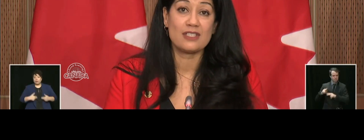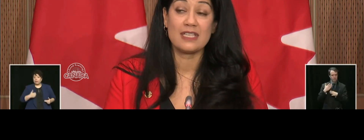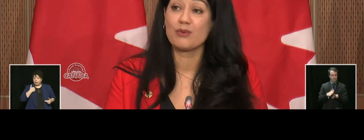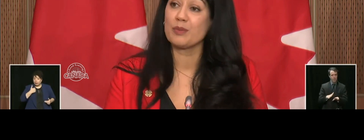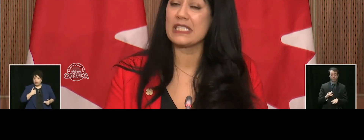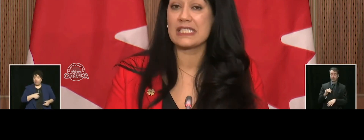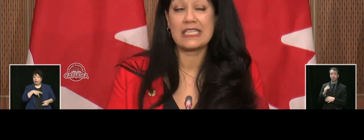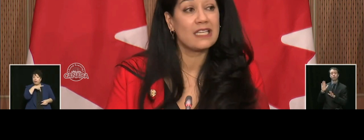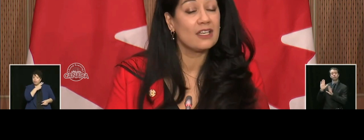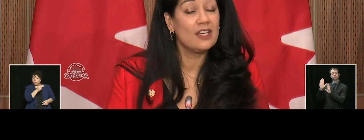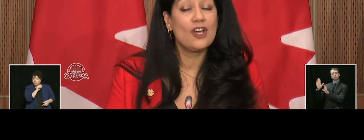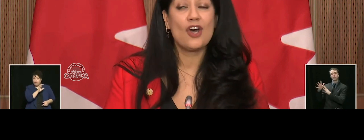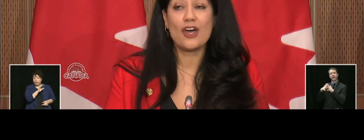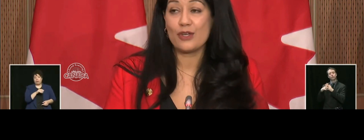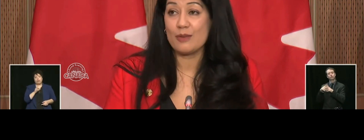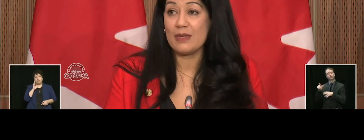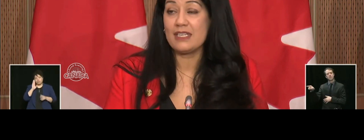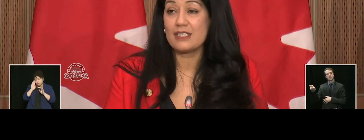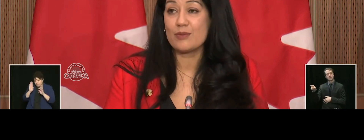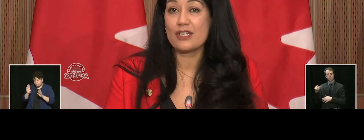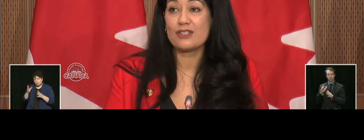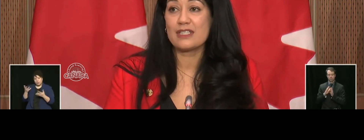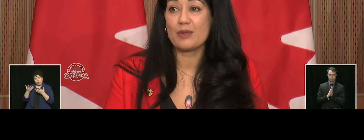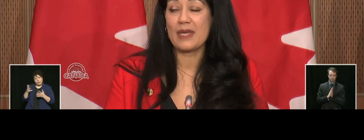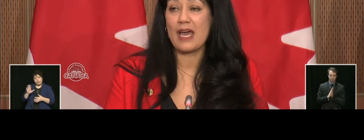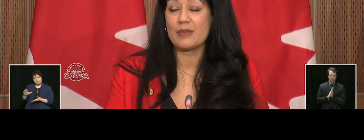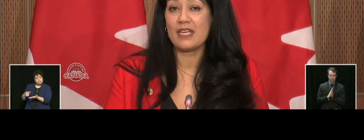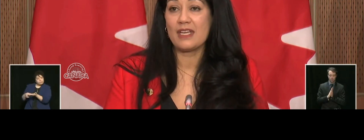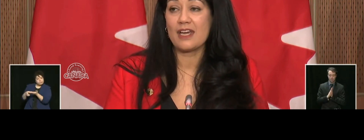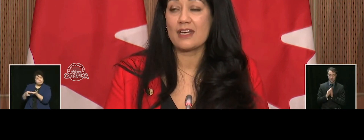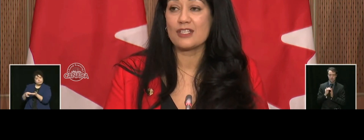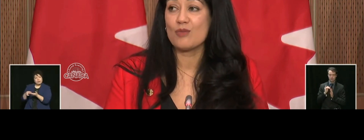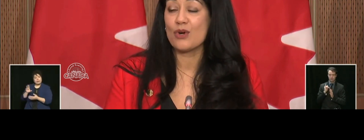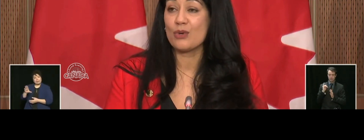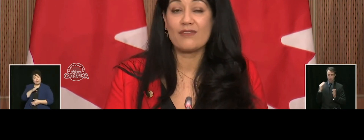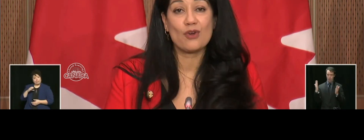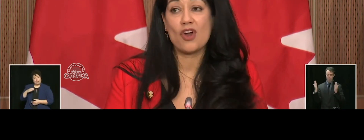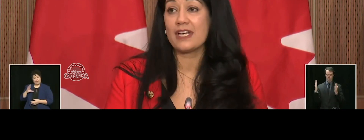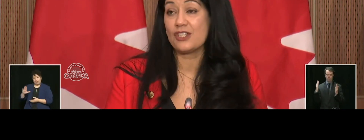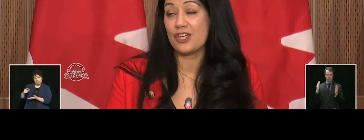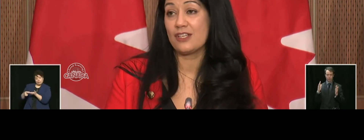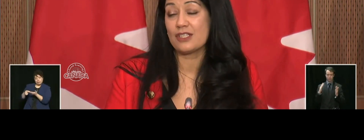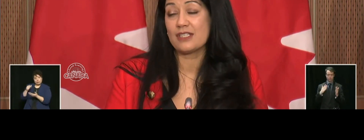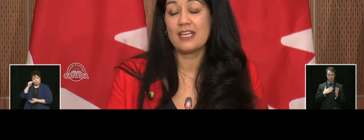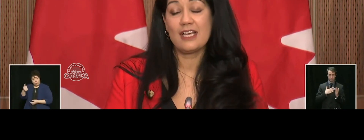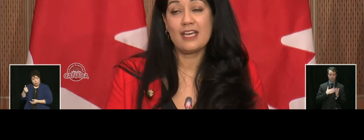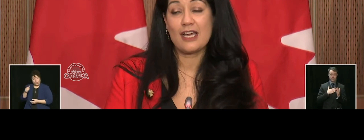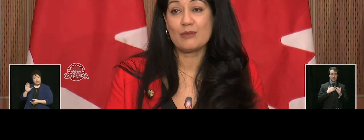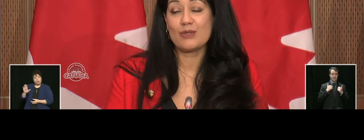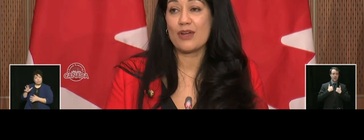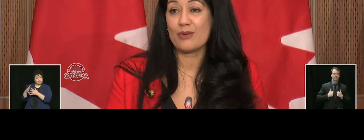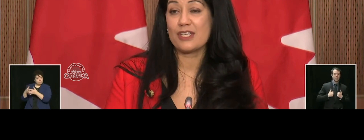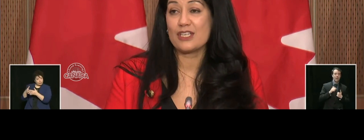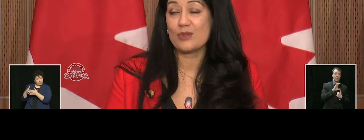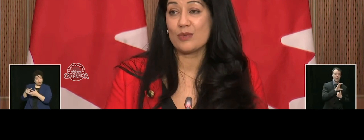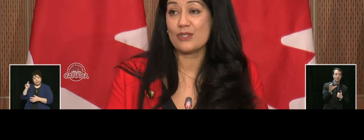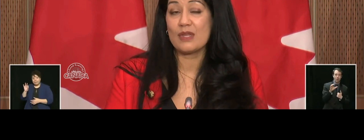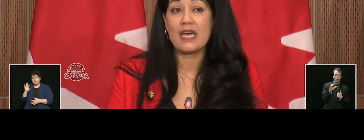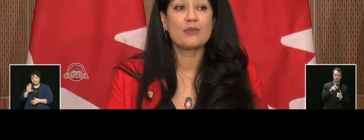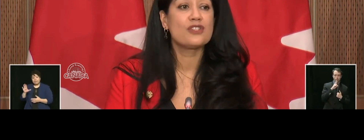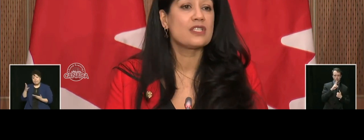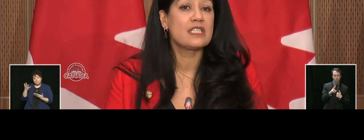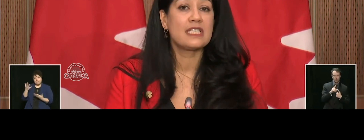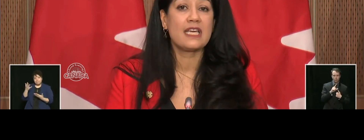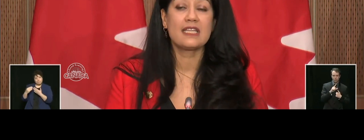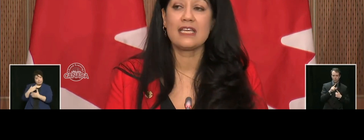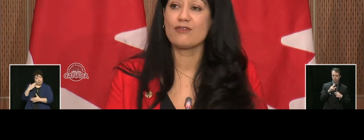Health Agency that will be listening in on their committee deliberations that will be happening tomorrow. And if there are any changes to our authorization, we'll do